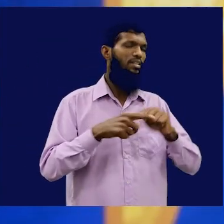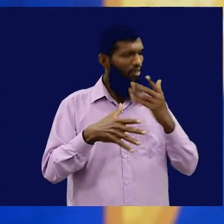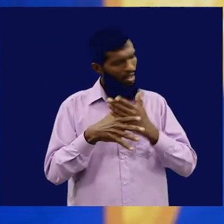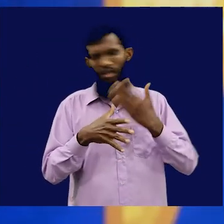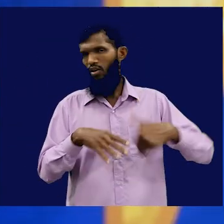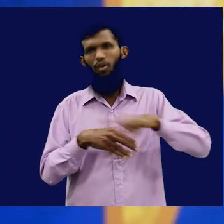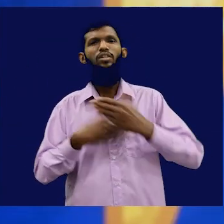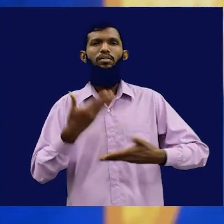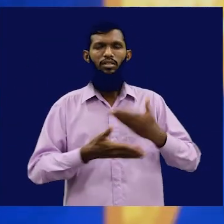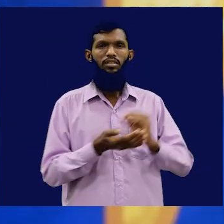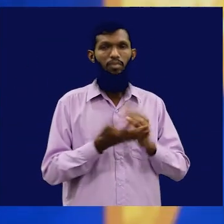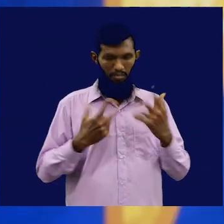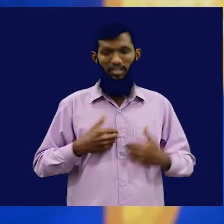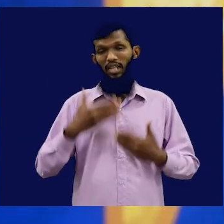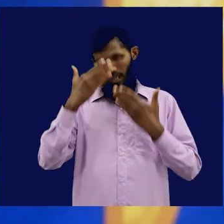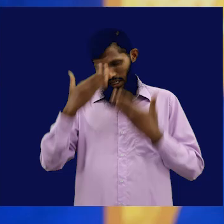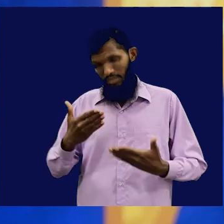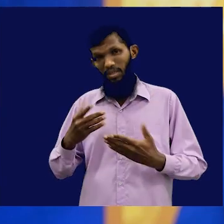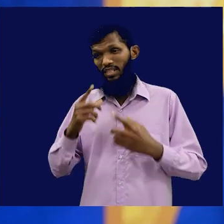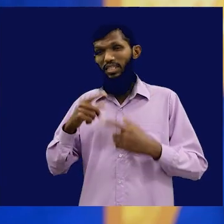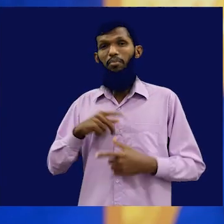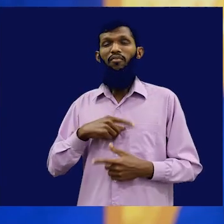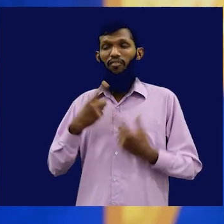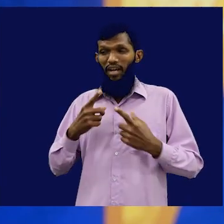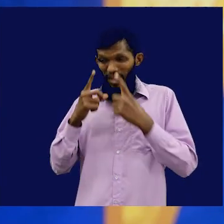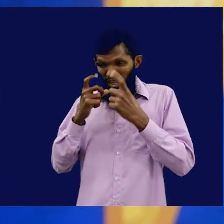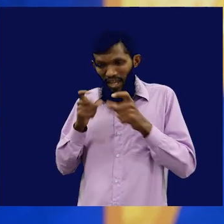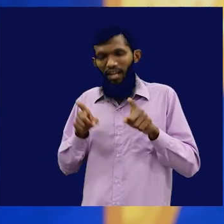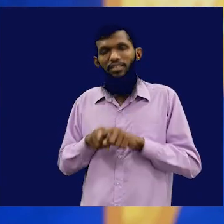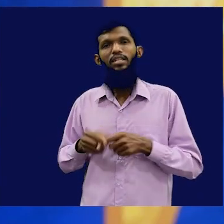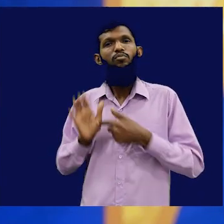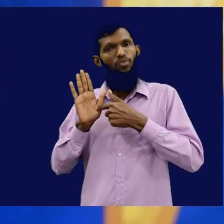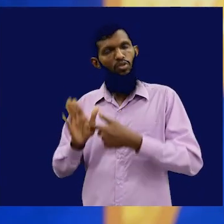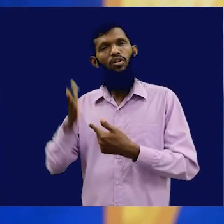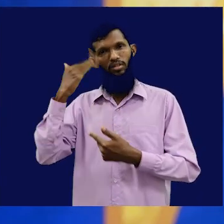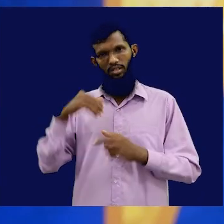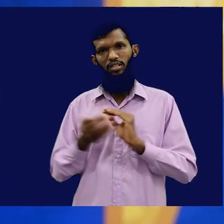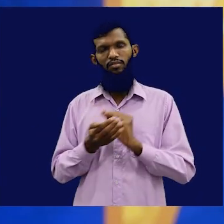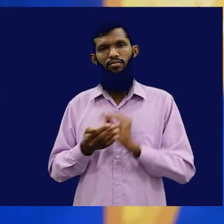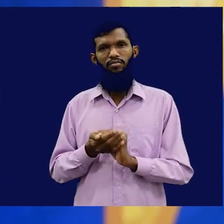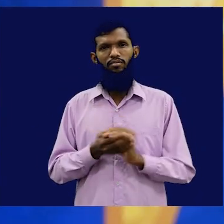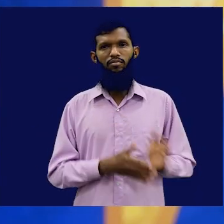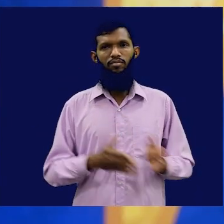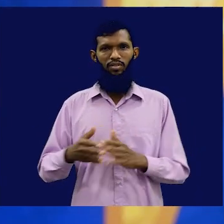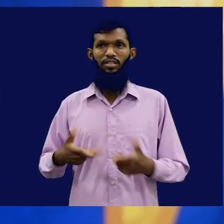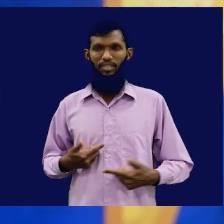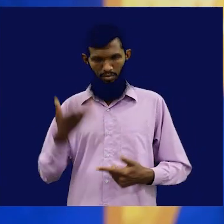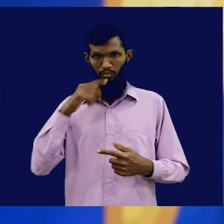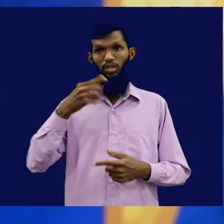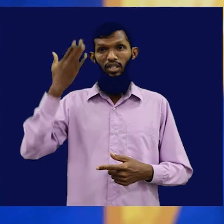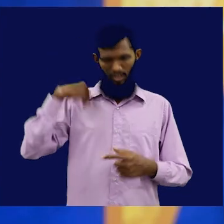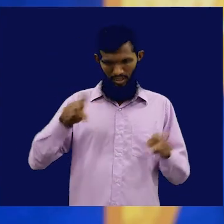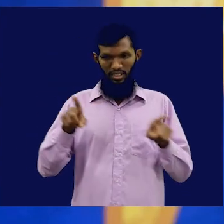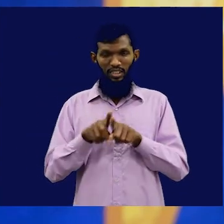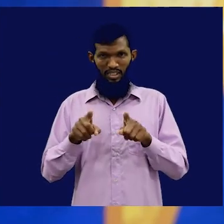marriage, highlighting the importance of treating women with kindness and respect. He said, "Be conscious of Allah subhanahu wa ta'ala concerning